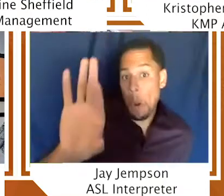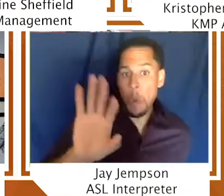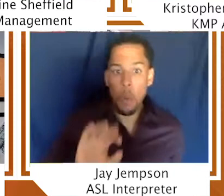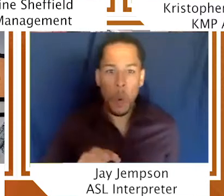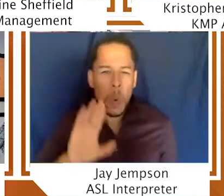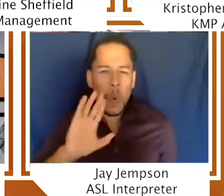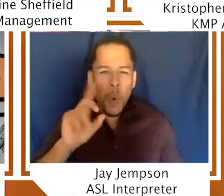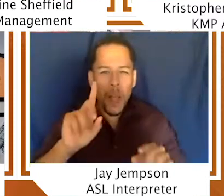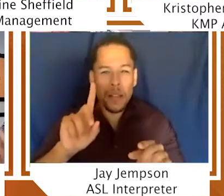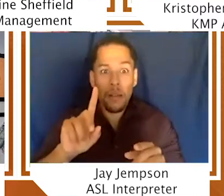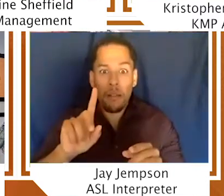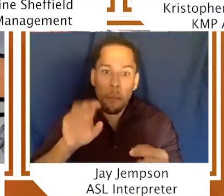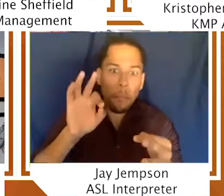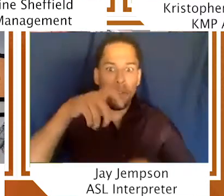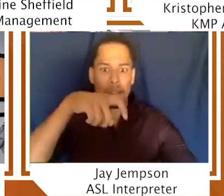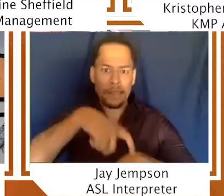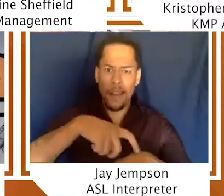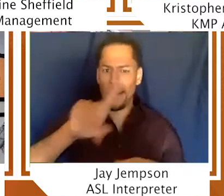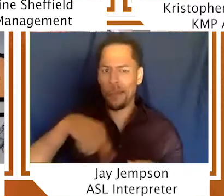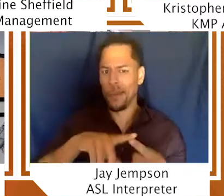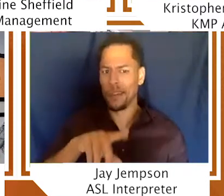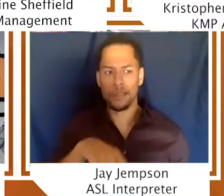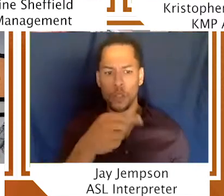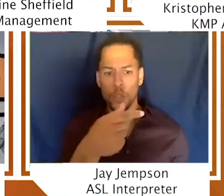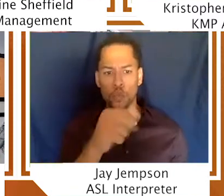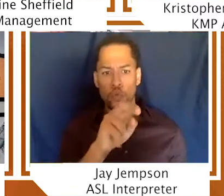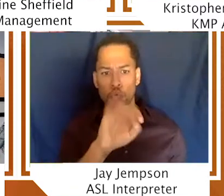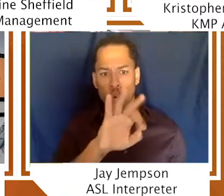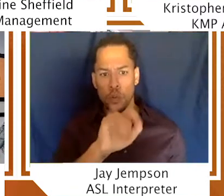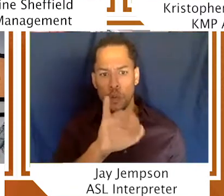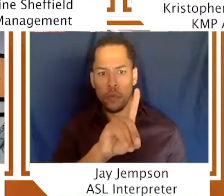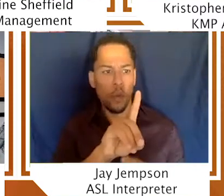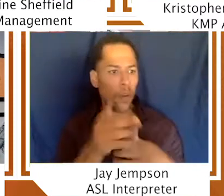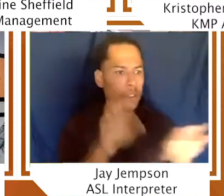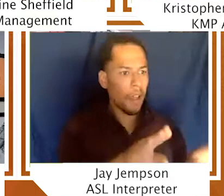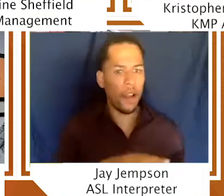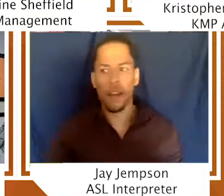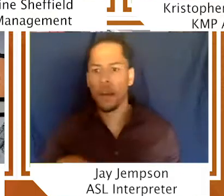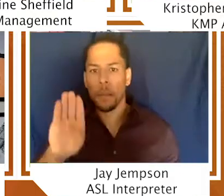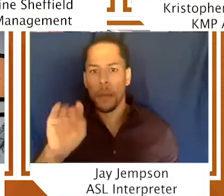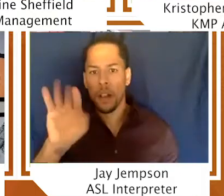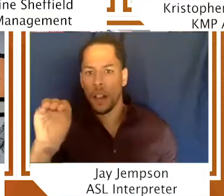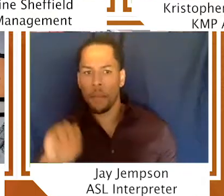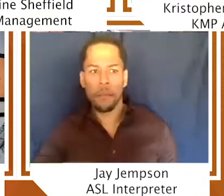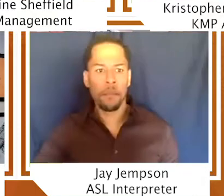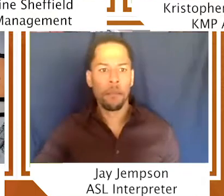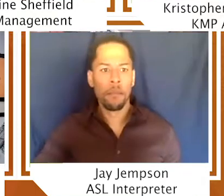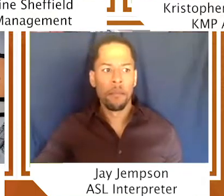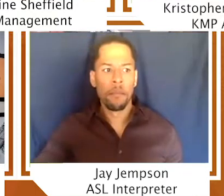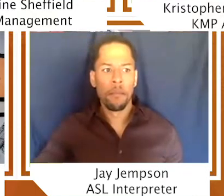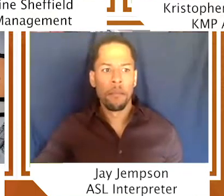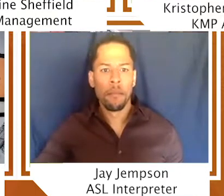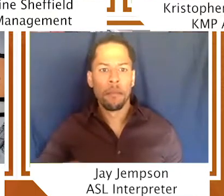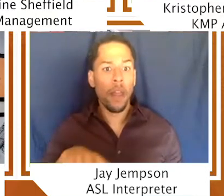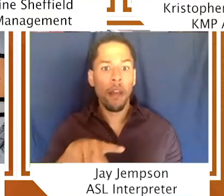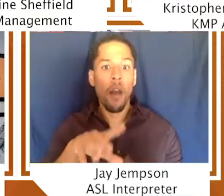Floyd, like, you know, and even at the top of COVID, people dropped a lot of like solidarity statements that we're seeing that we don't know if they're really living up